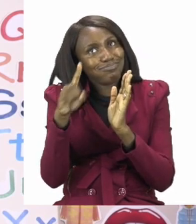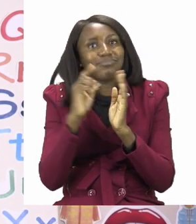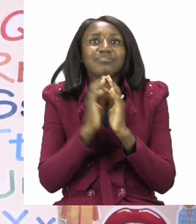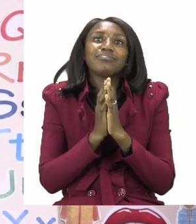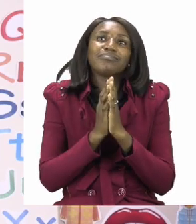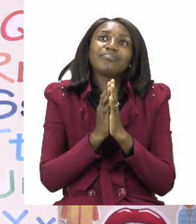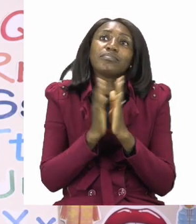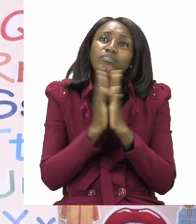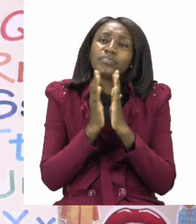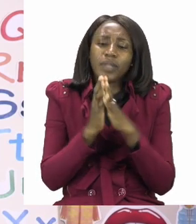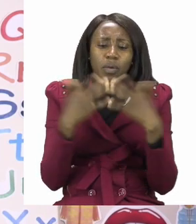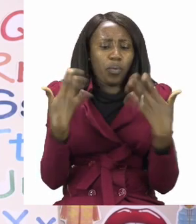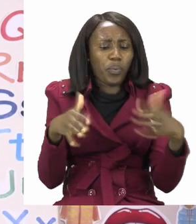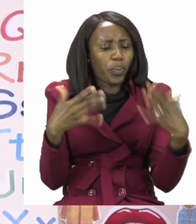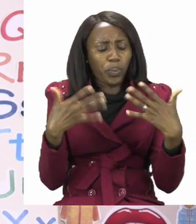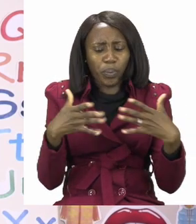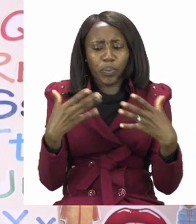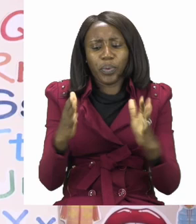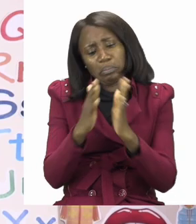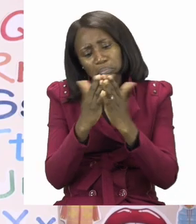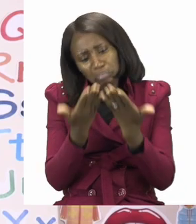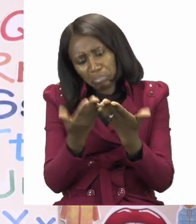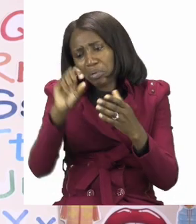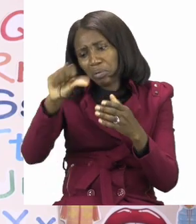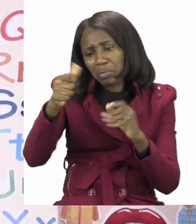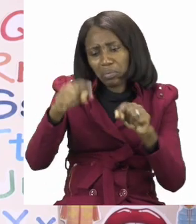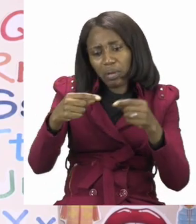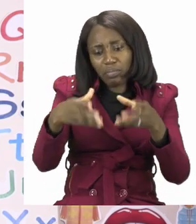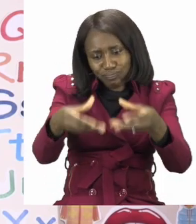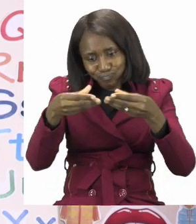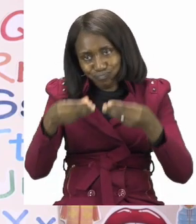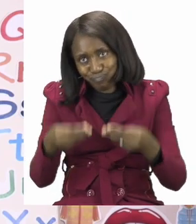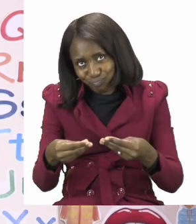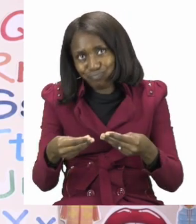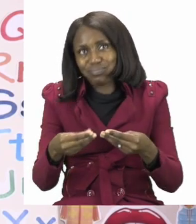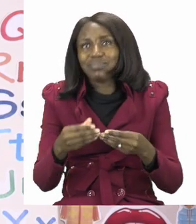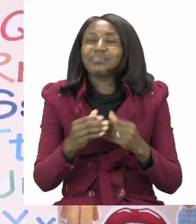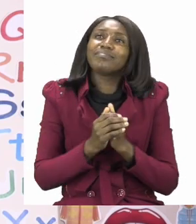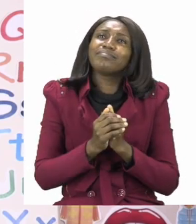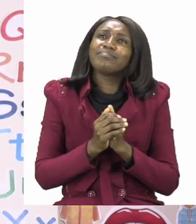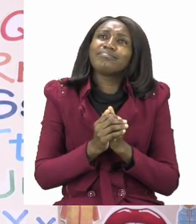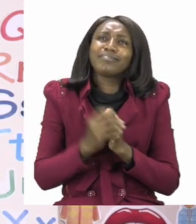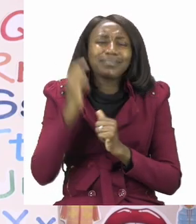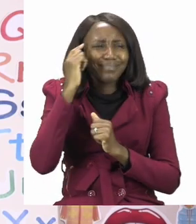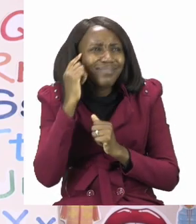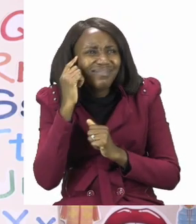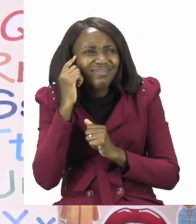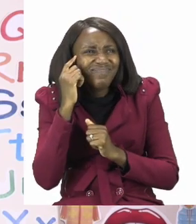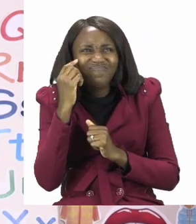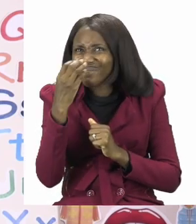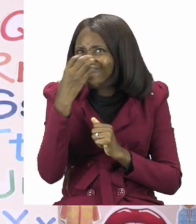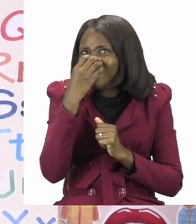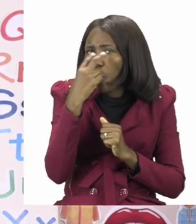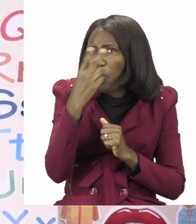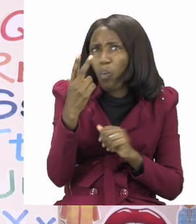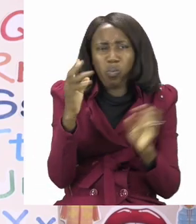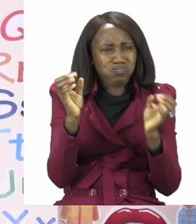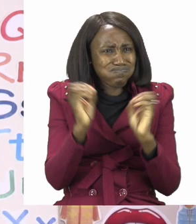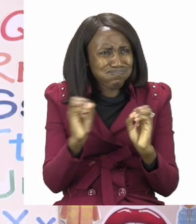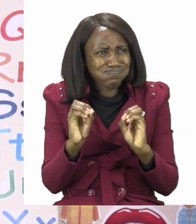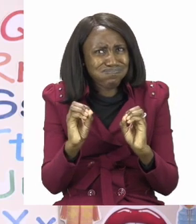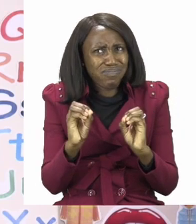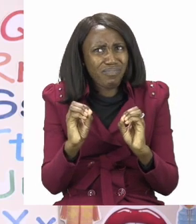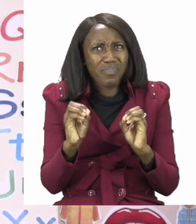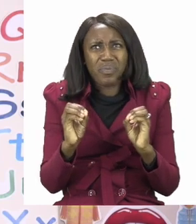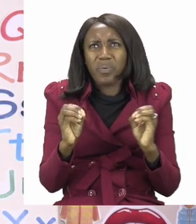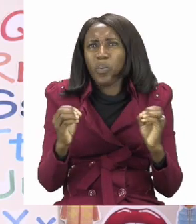your hands are dry before you touch anything else. I wonder, I have not seen Sashi today. He said